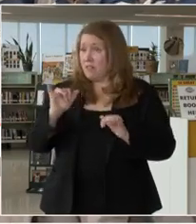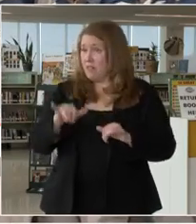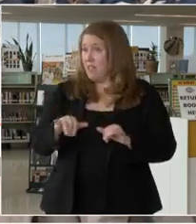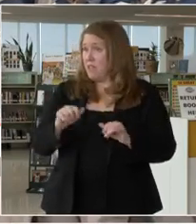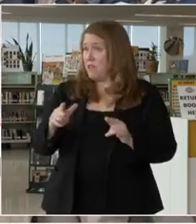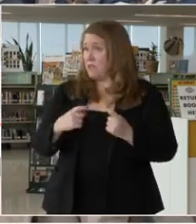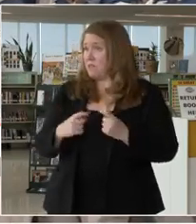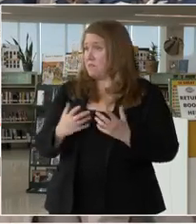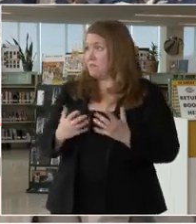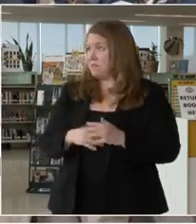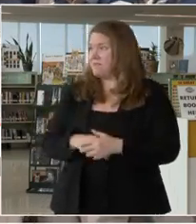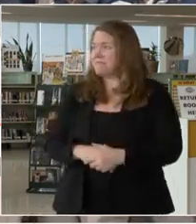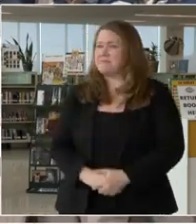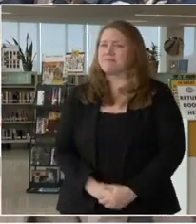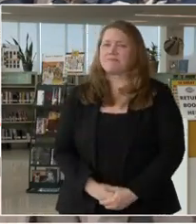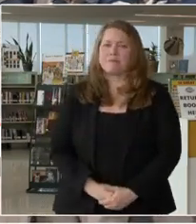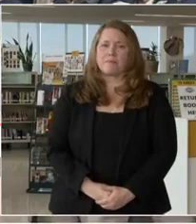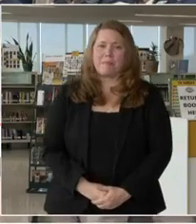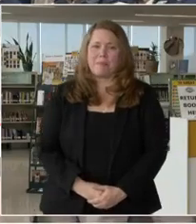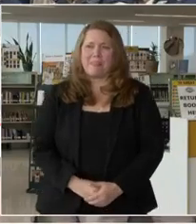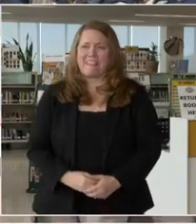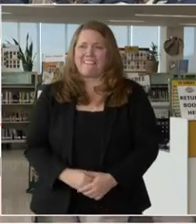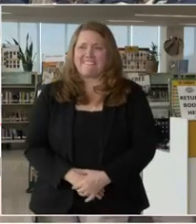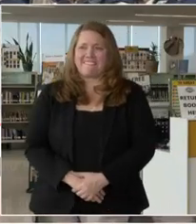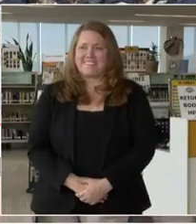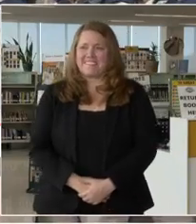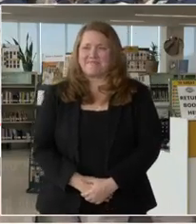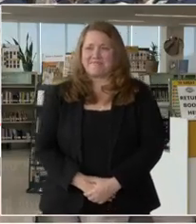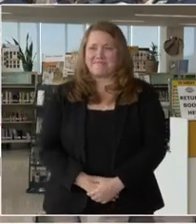Yes, sir. What I gotta do to wear your shirt?